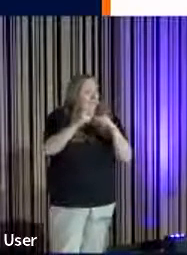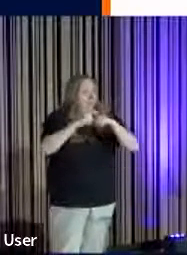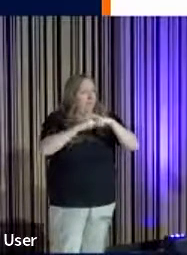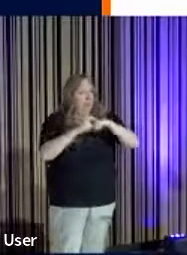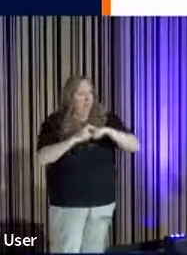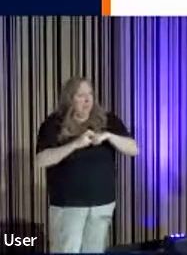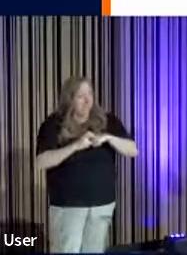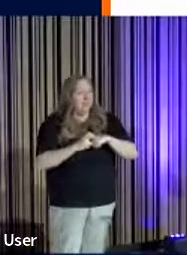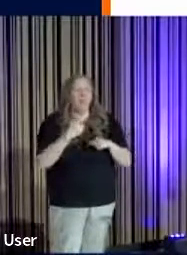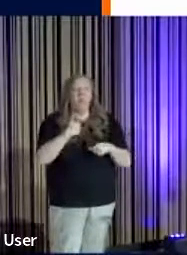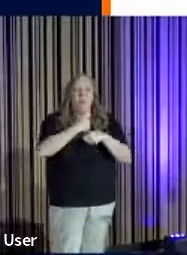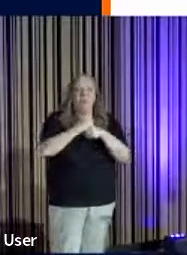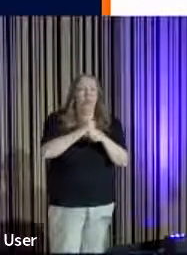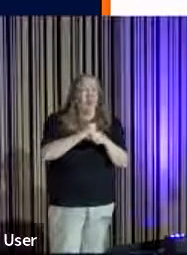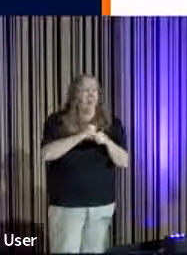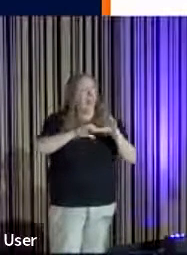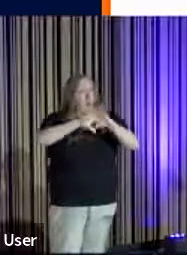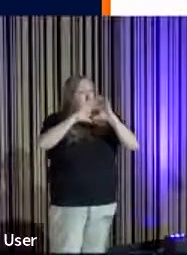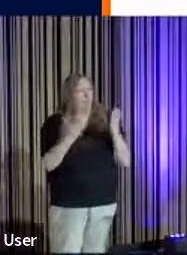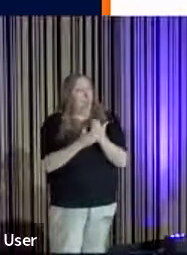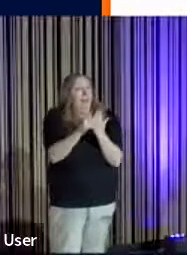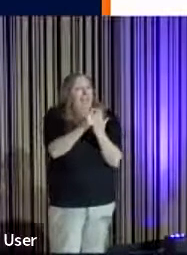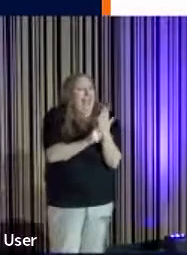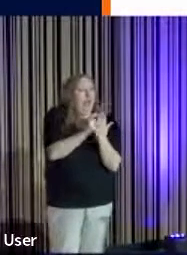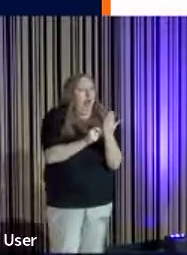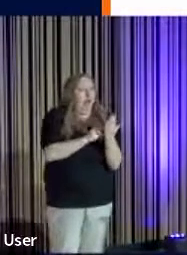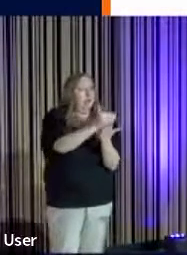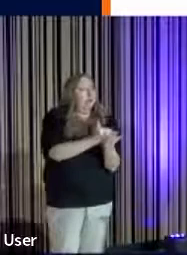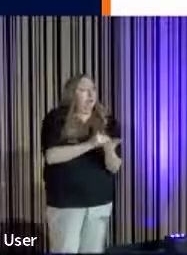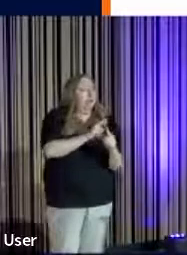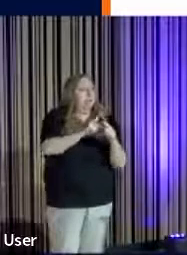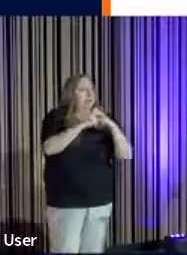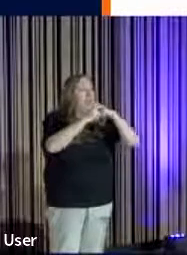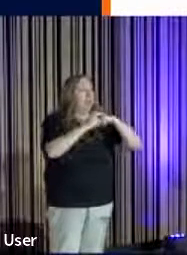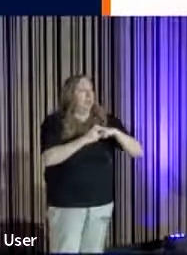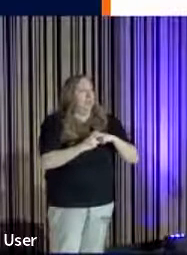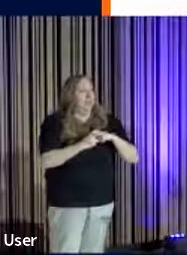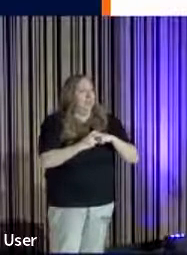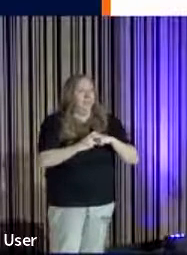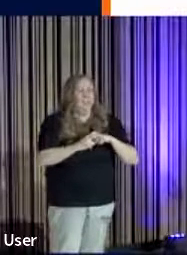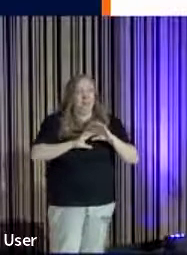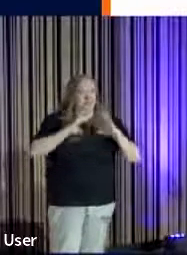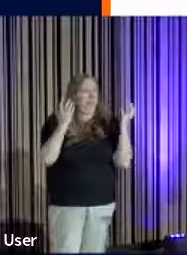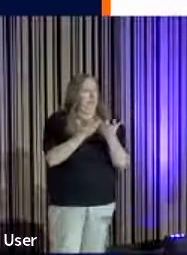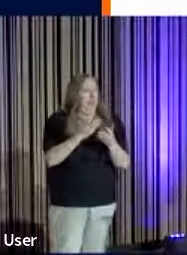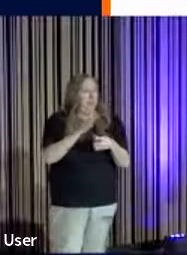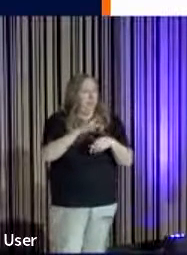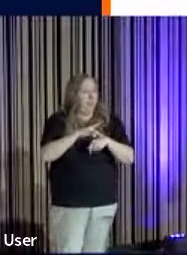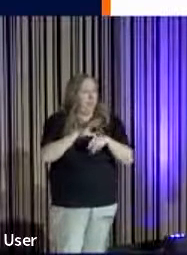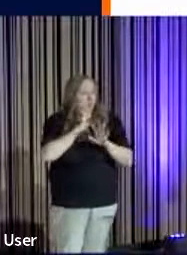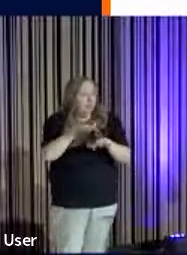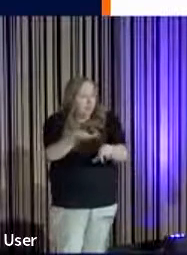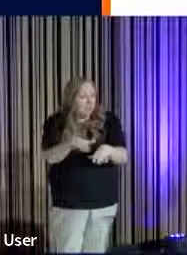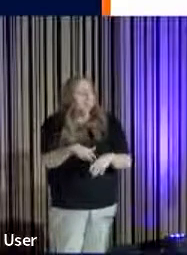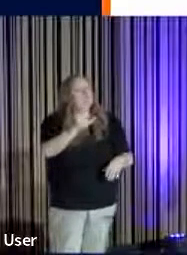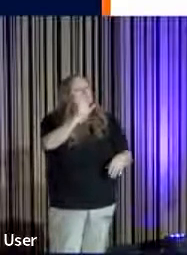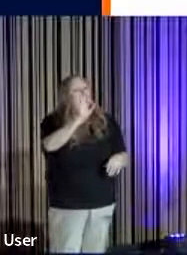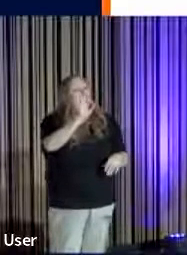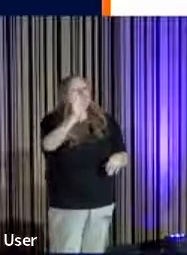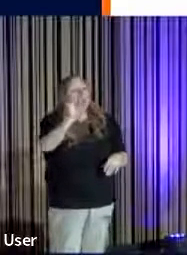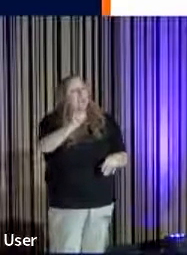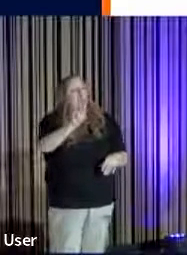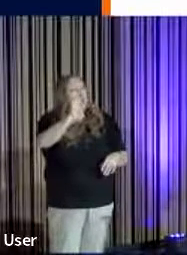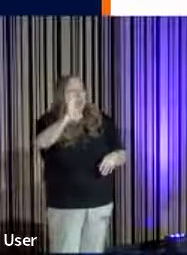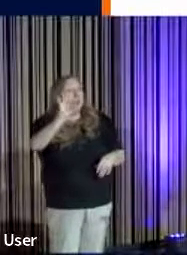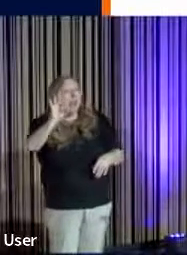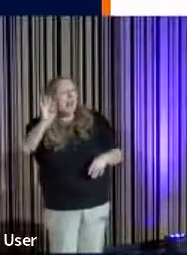a global catalog throughout these oceans. And it was complicated because 99.9% of what we saw was totally